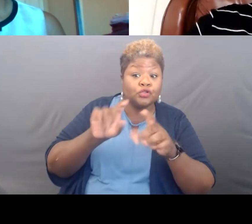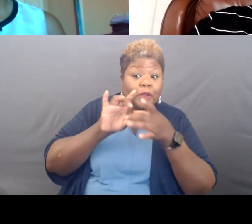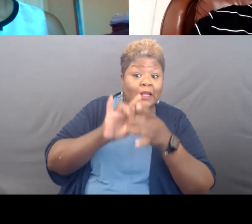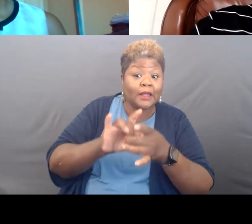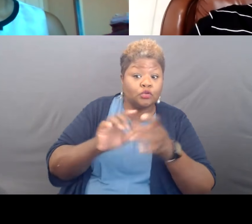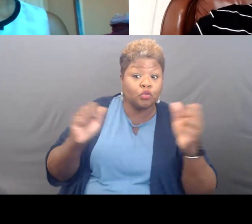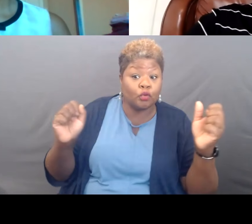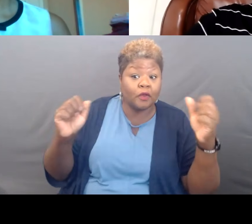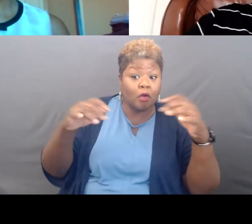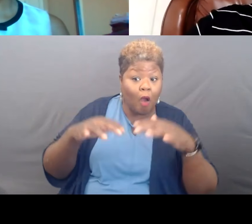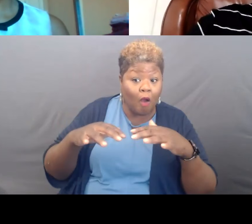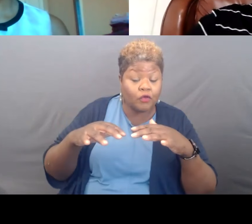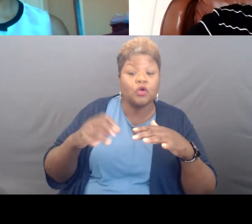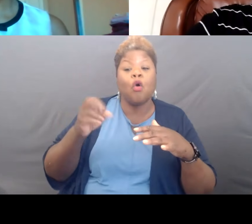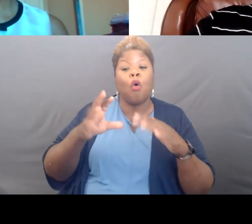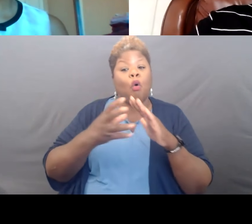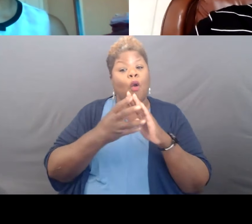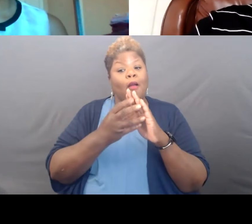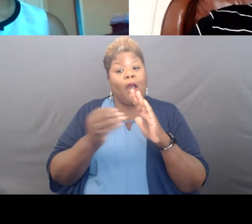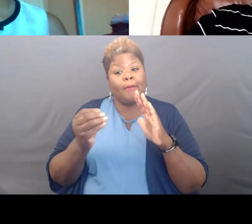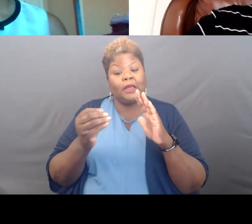conference or a copy of